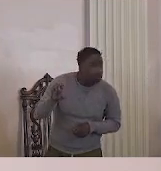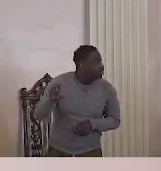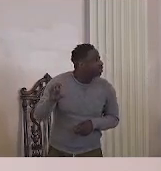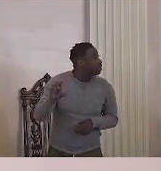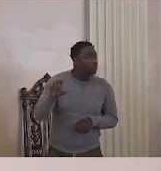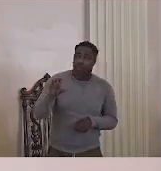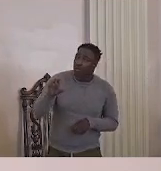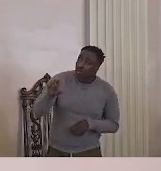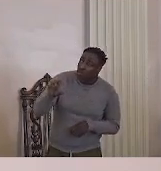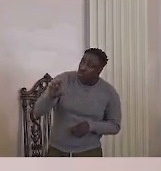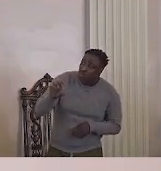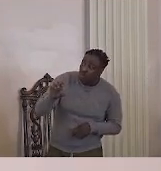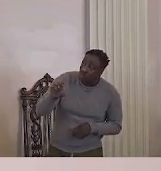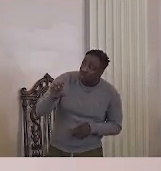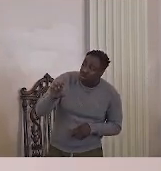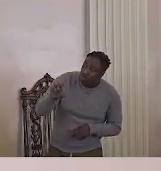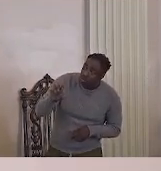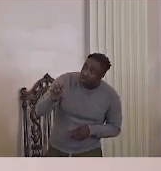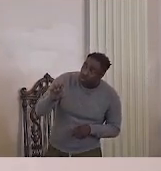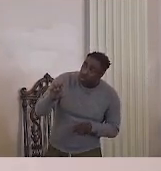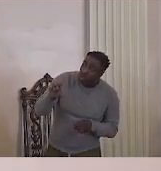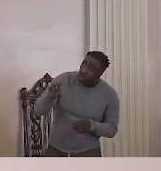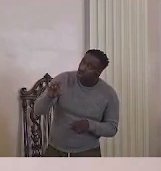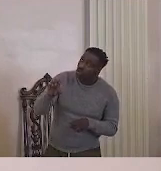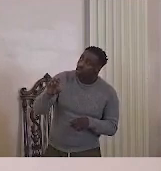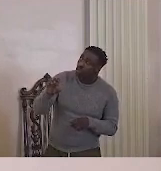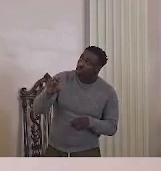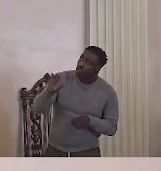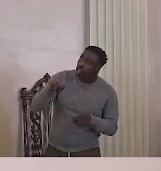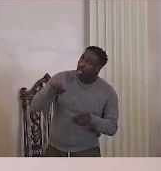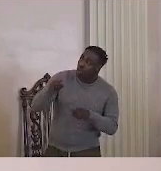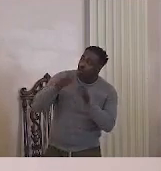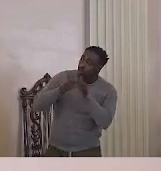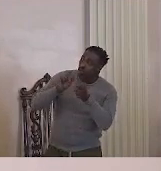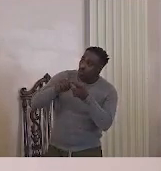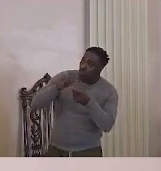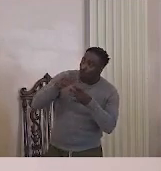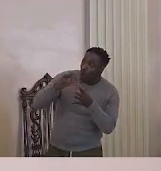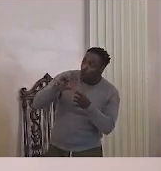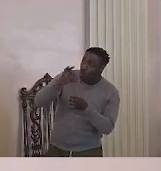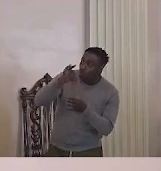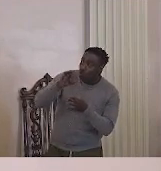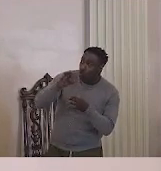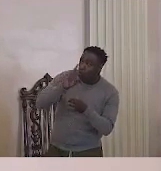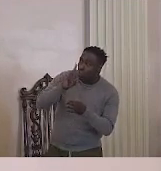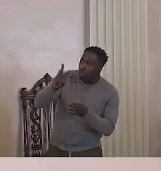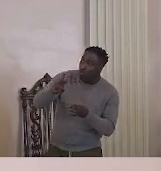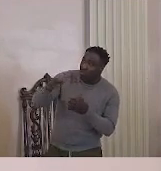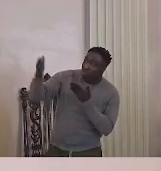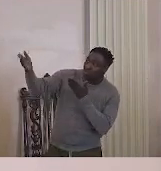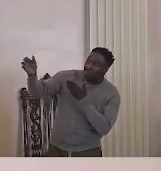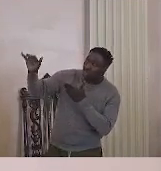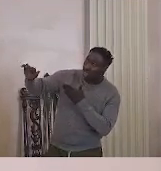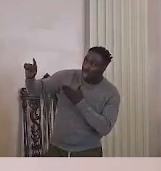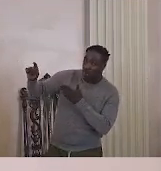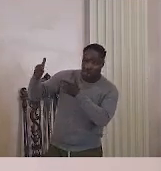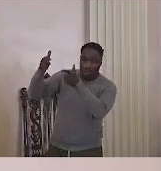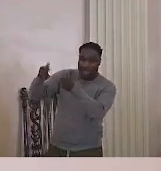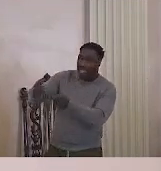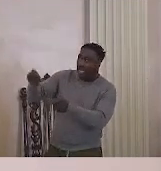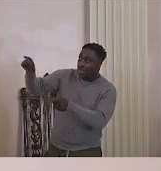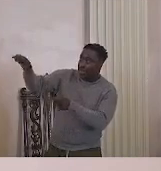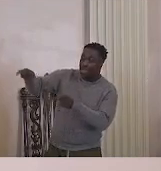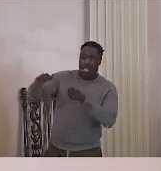welcome you to click on the link in the chat, which will direct you to the All Souls online webpage. Thank you in advance for